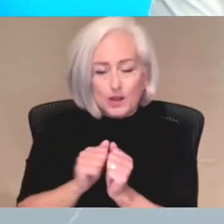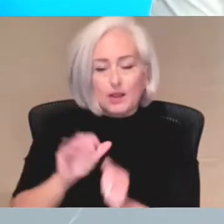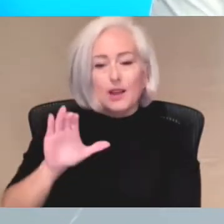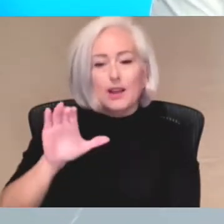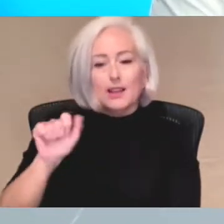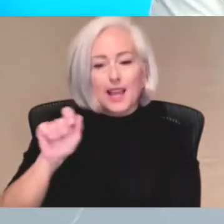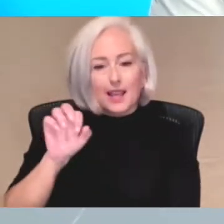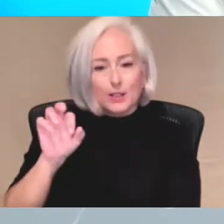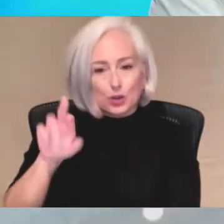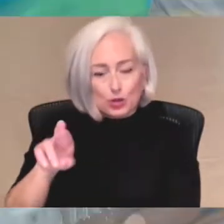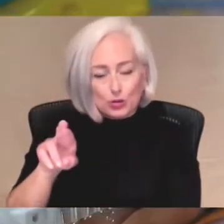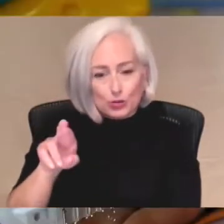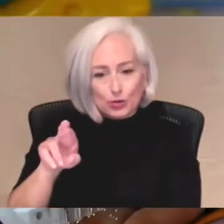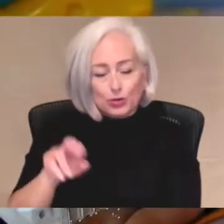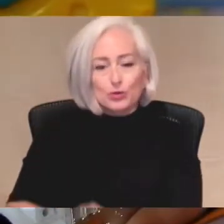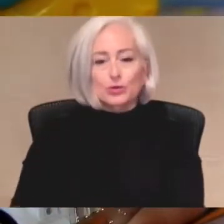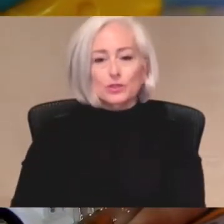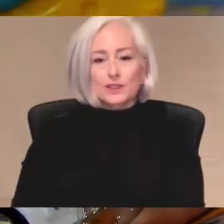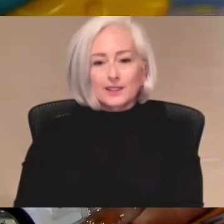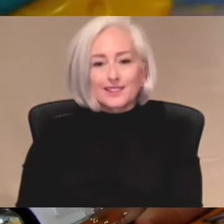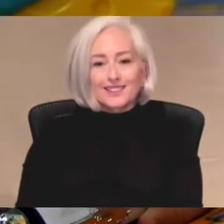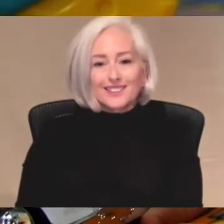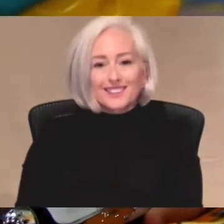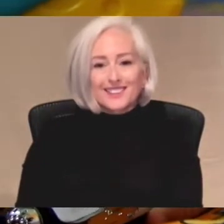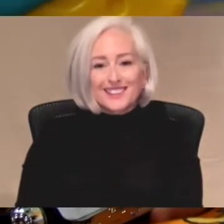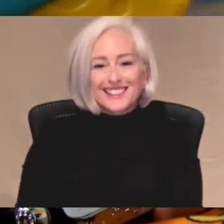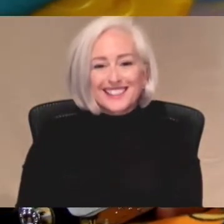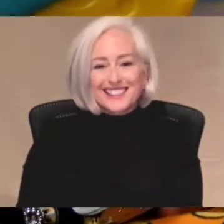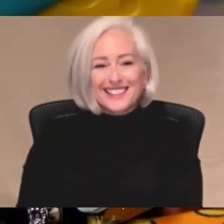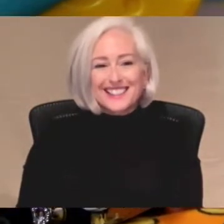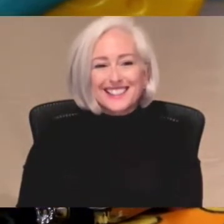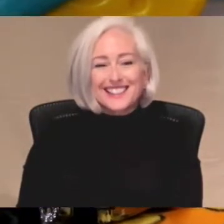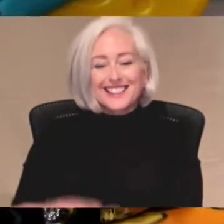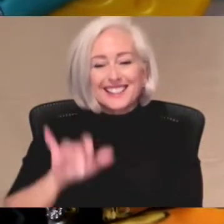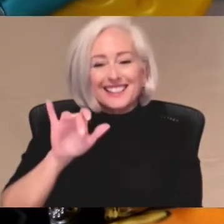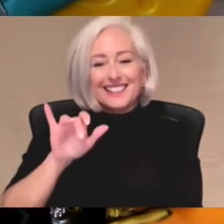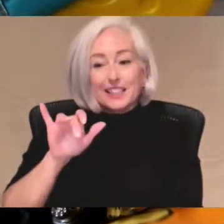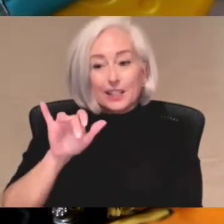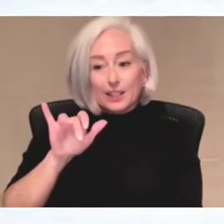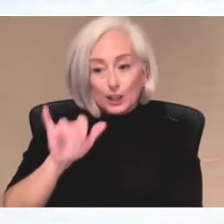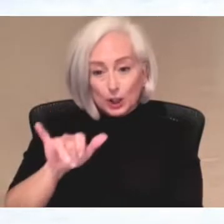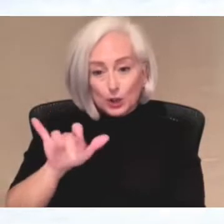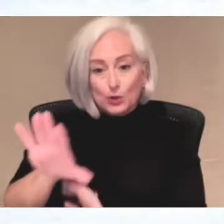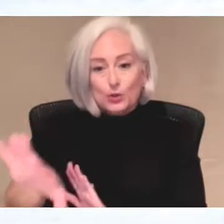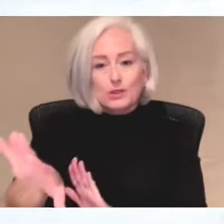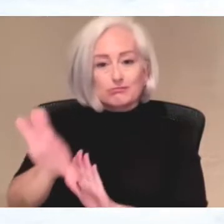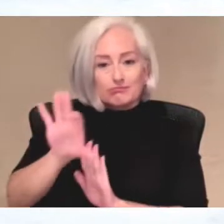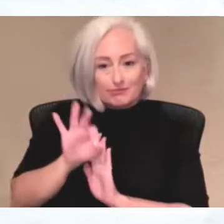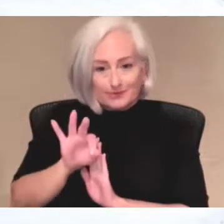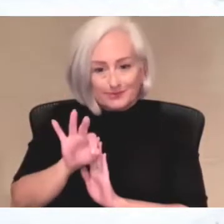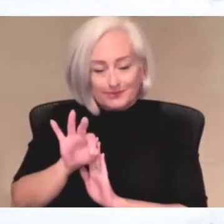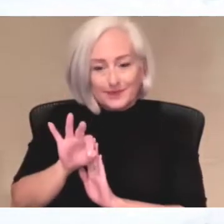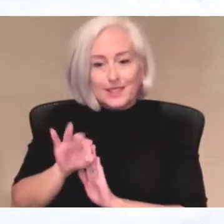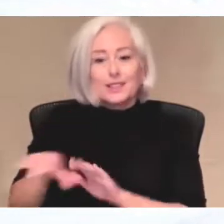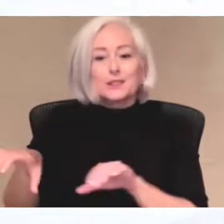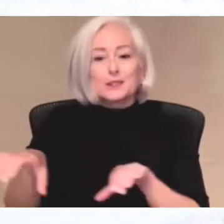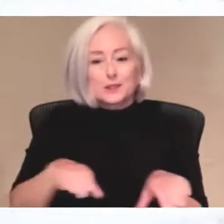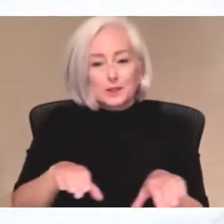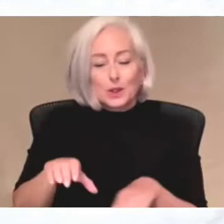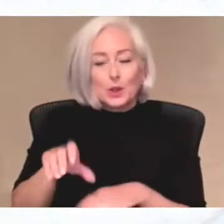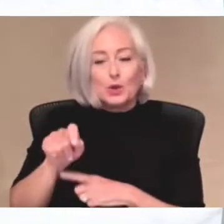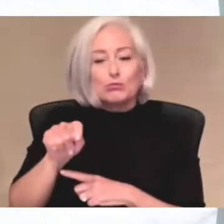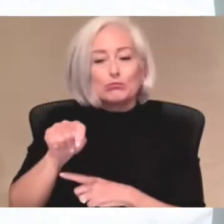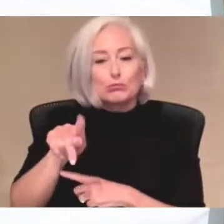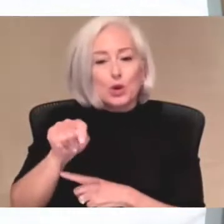and you were selected to undergo proton therapy. How are you